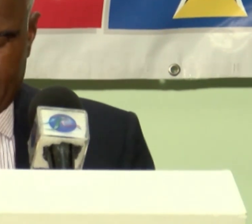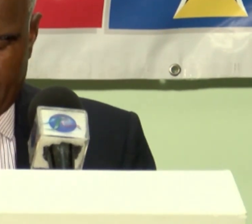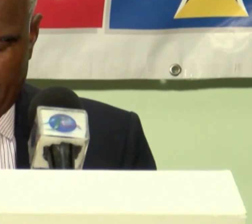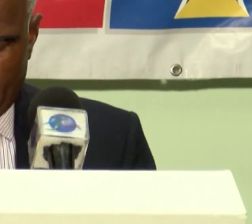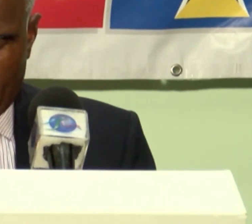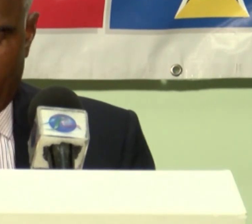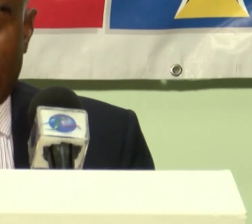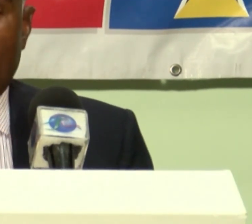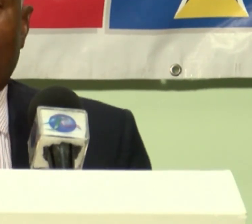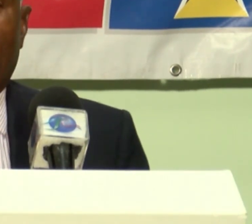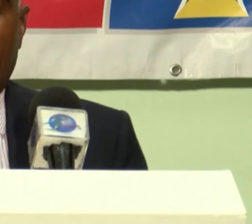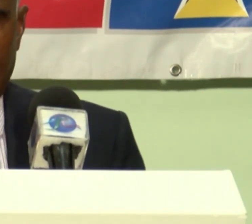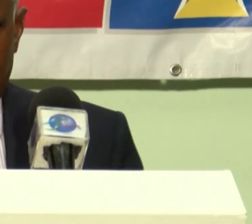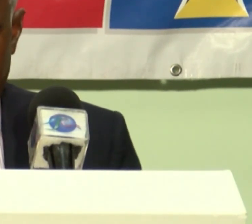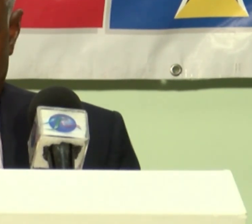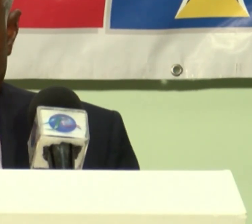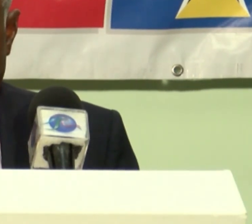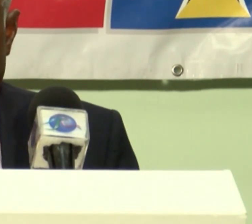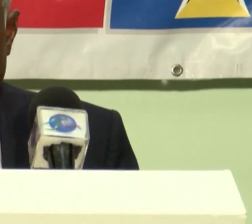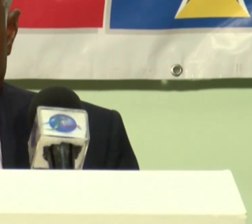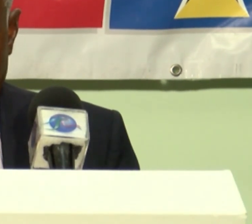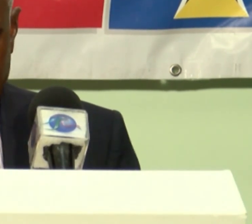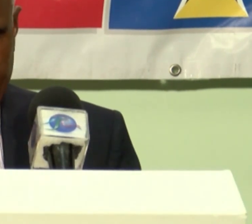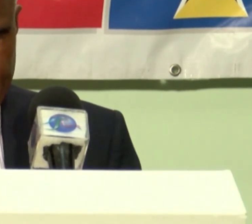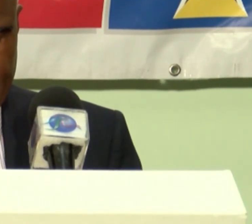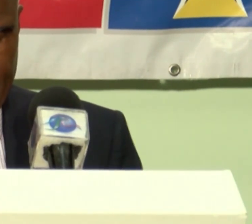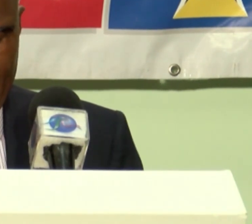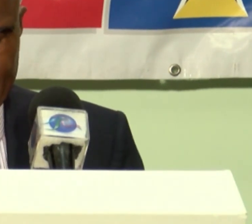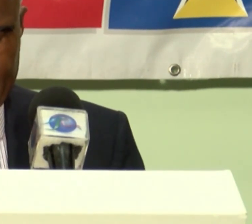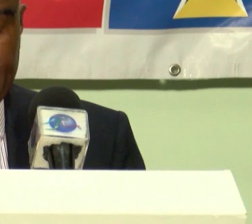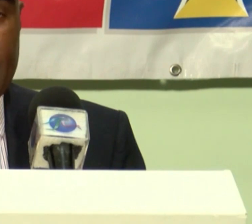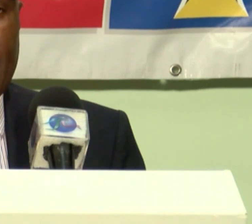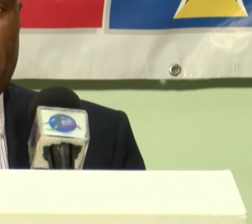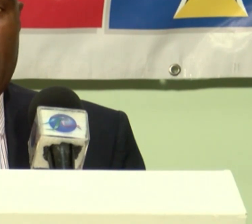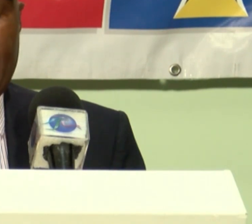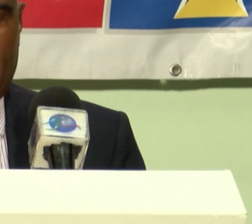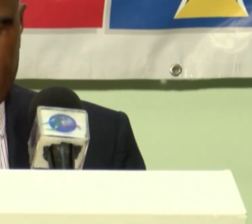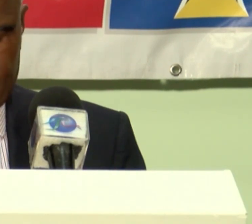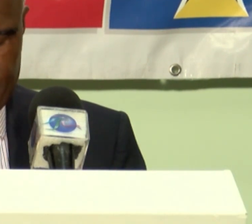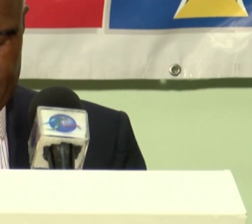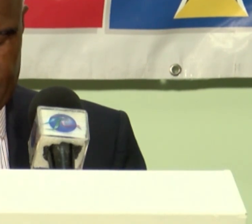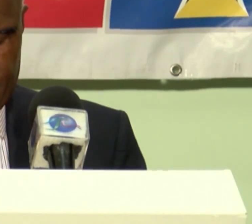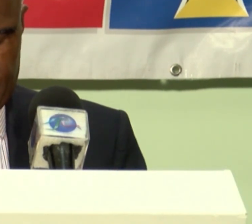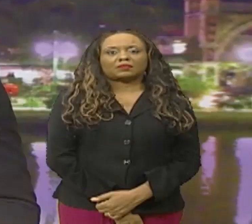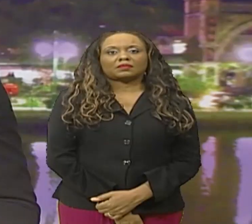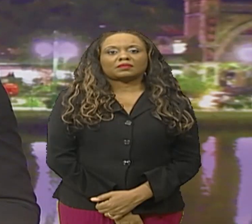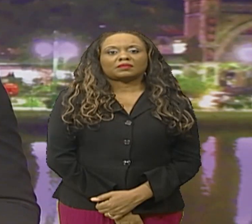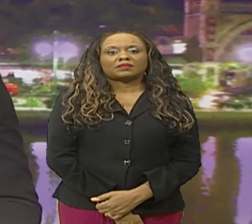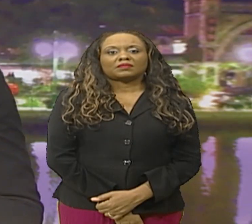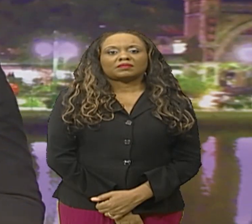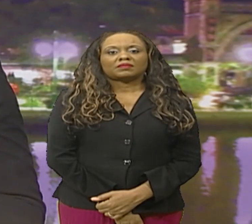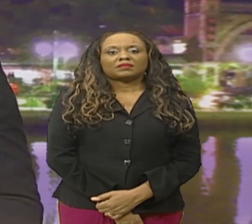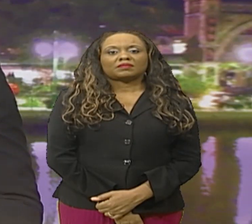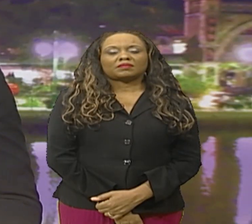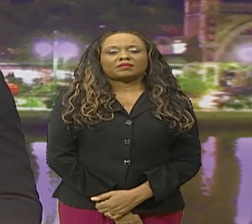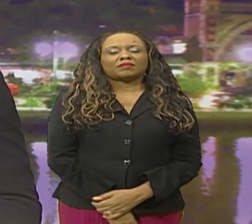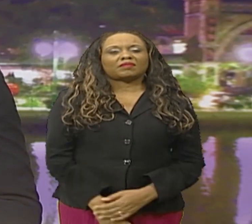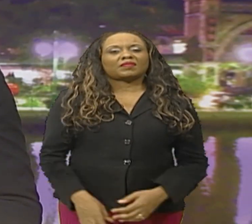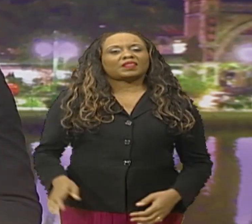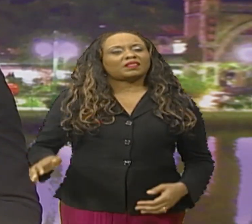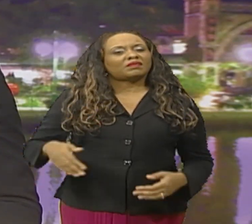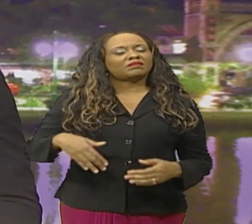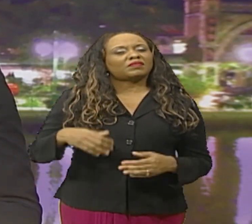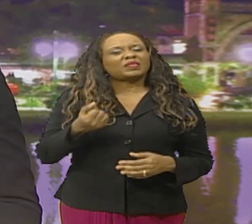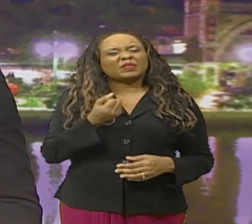of time, the control of money, and the easy access to modern technology. Well, in just a few